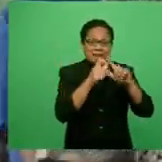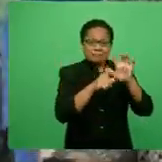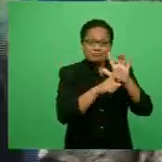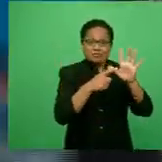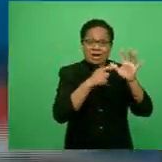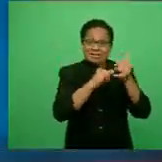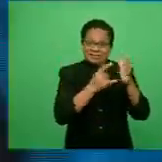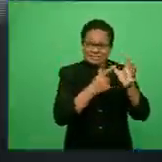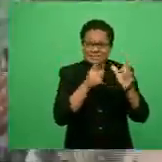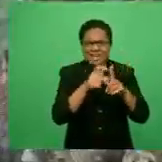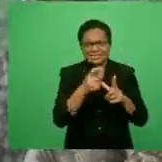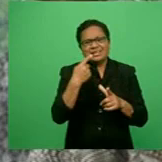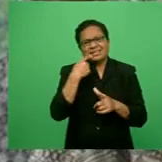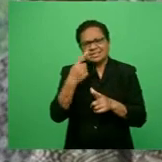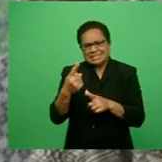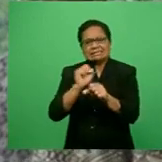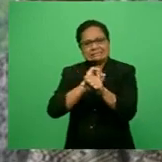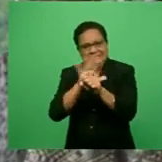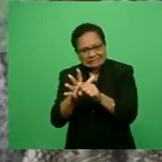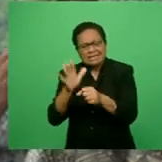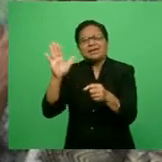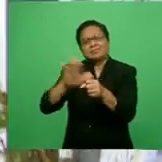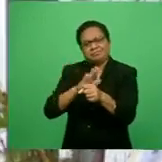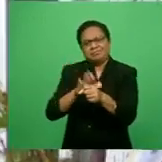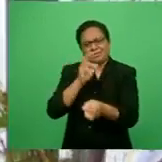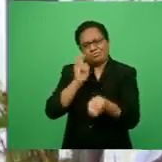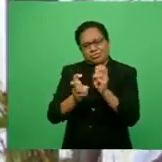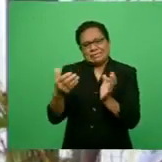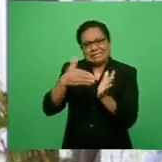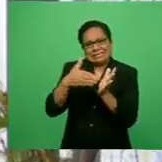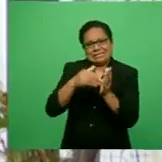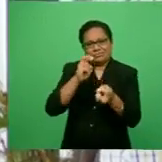pandemic has brought about more challenges. It is a time to